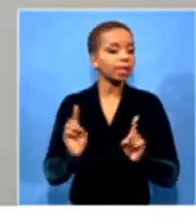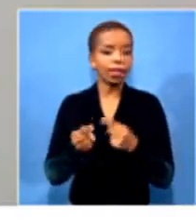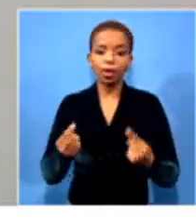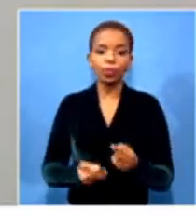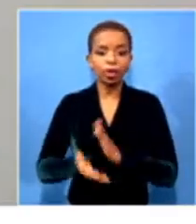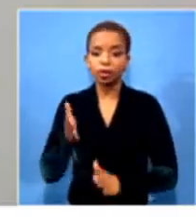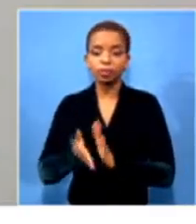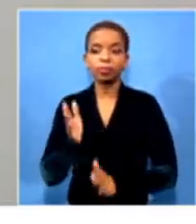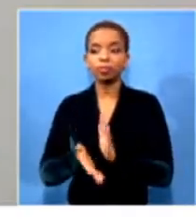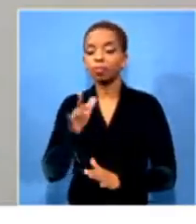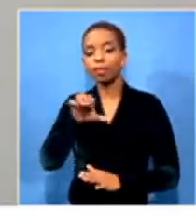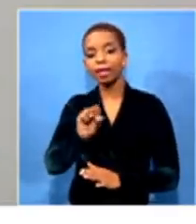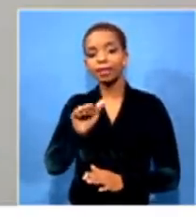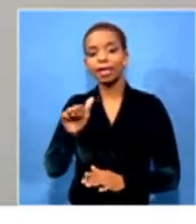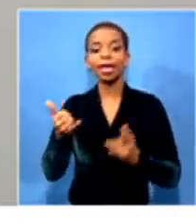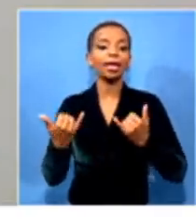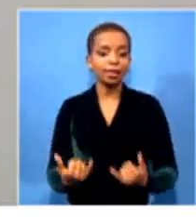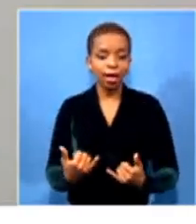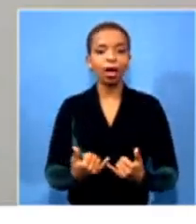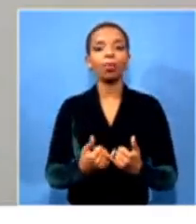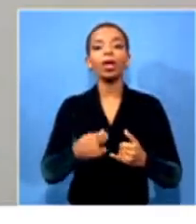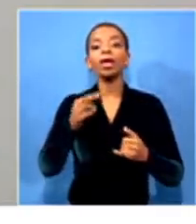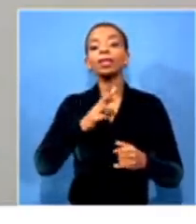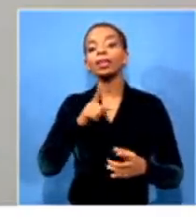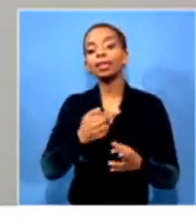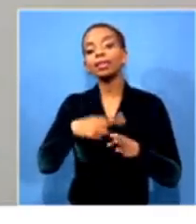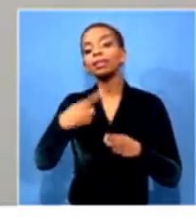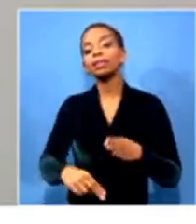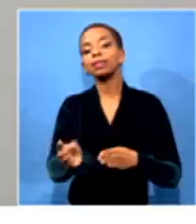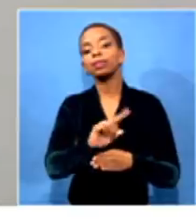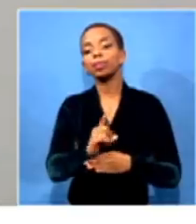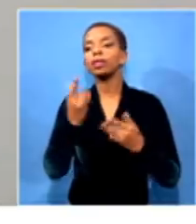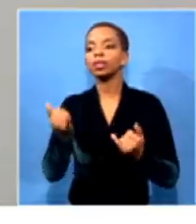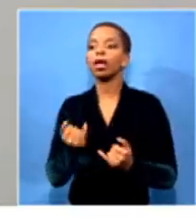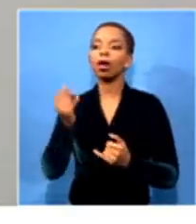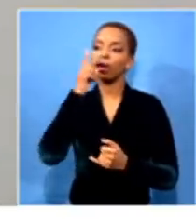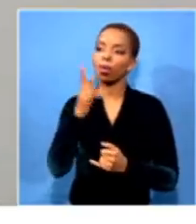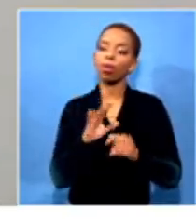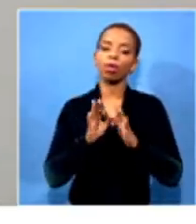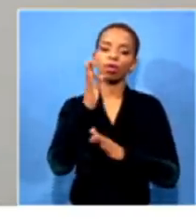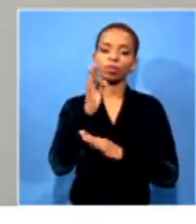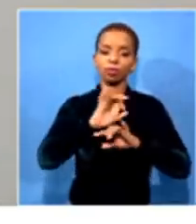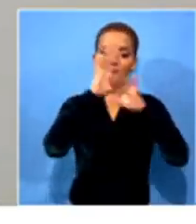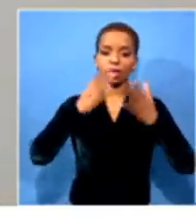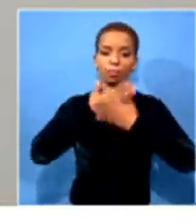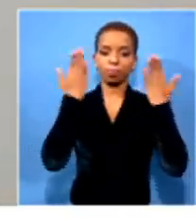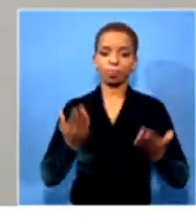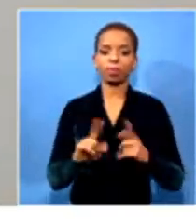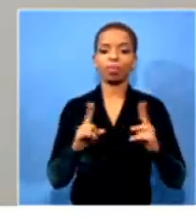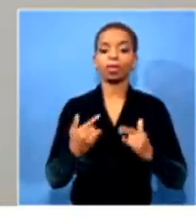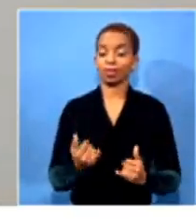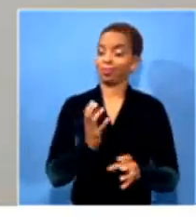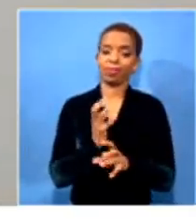now know the consequence of that is that we're talking about this conversation today. So it is difficult to imagine how any aviation